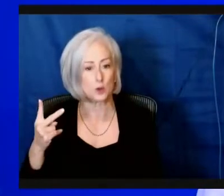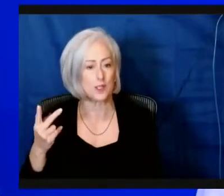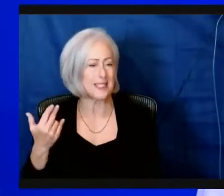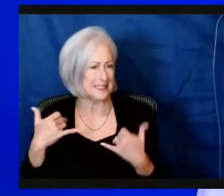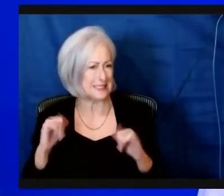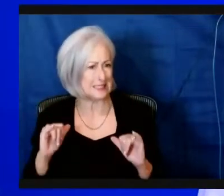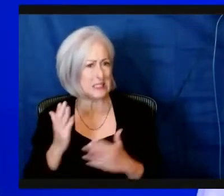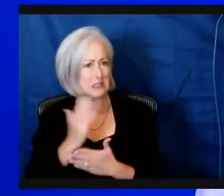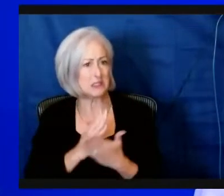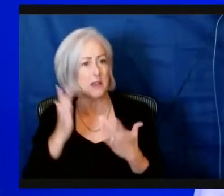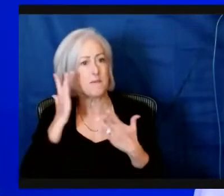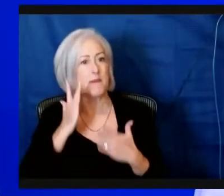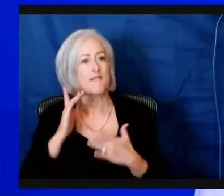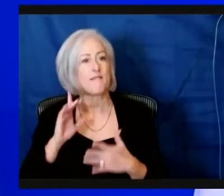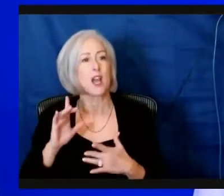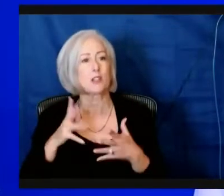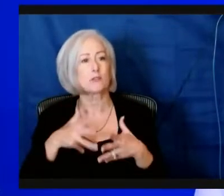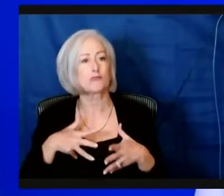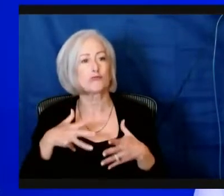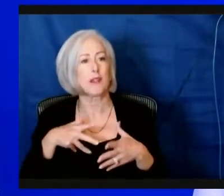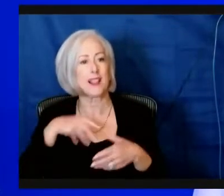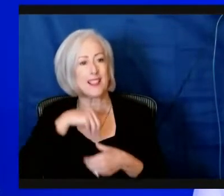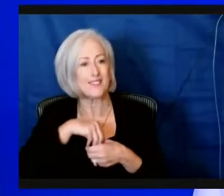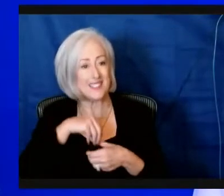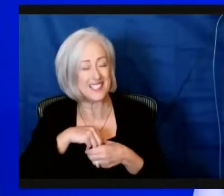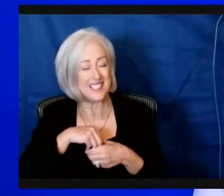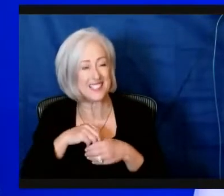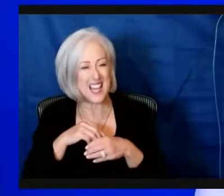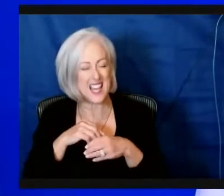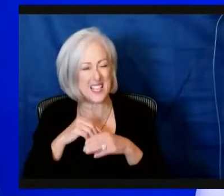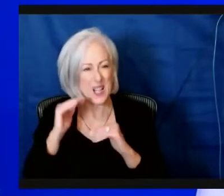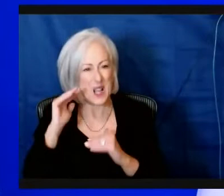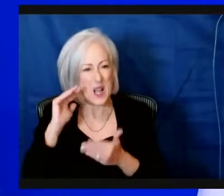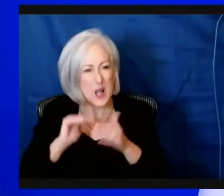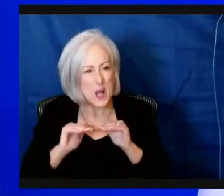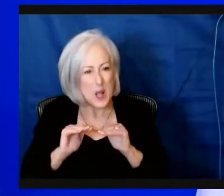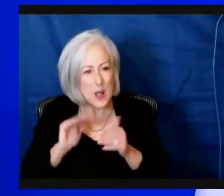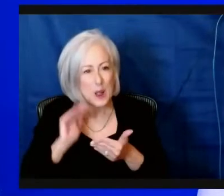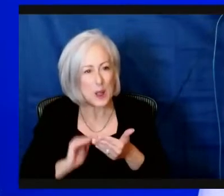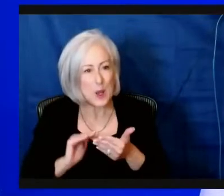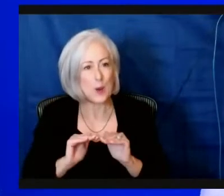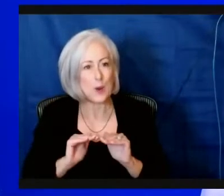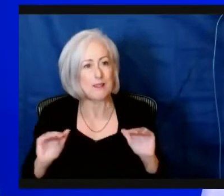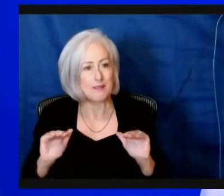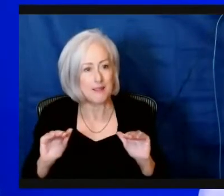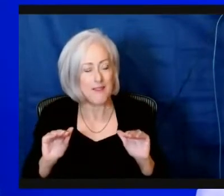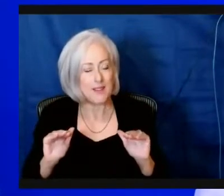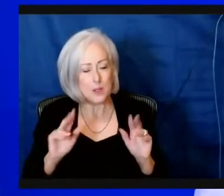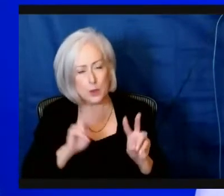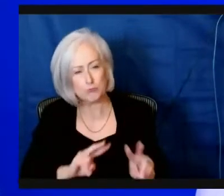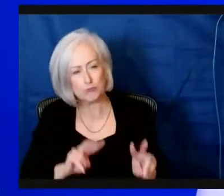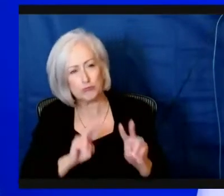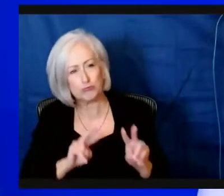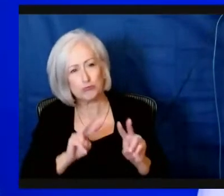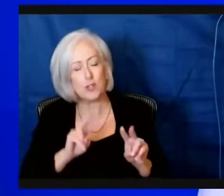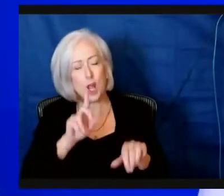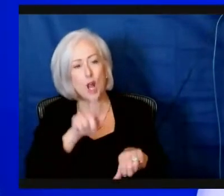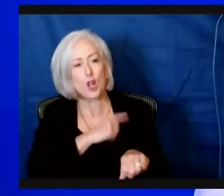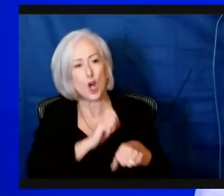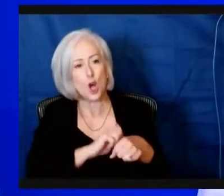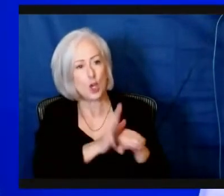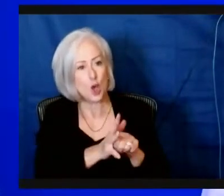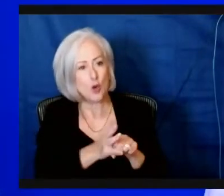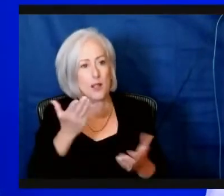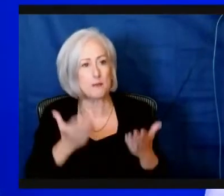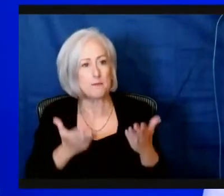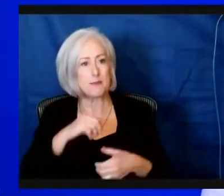And a very low level of replication, possibly. We are looking into long COVID about that, for instance, in the gut or some of their organs.